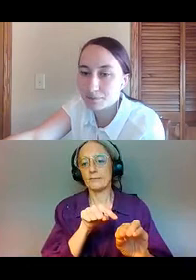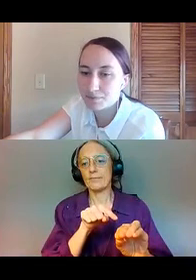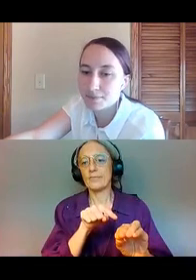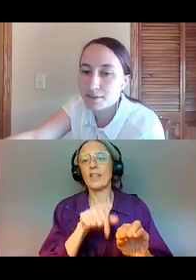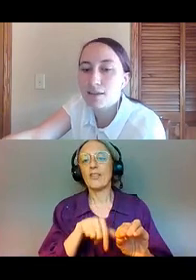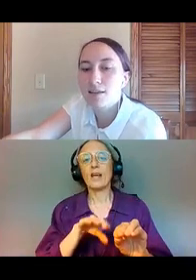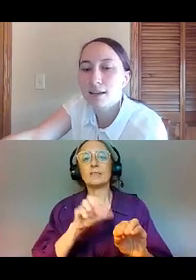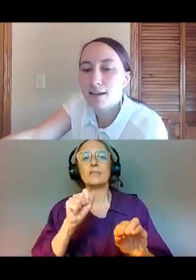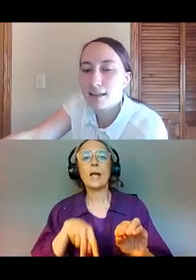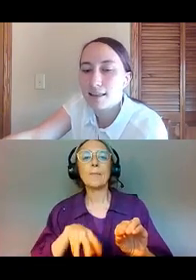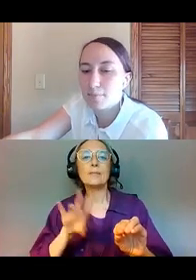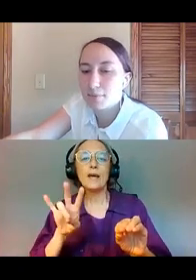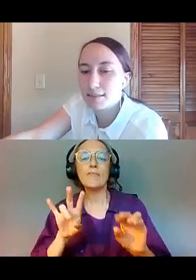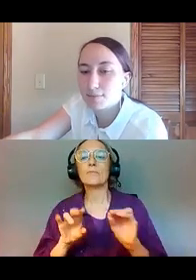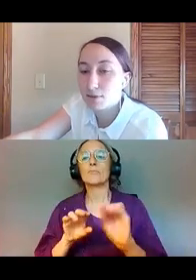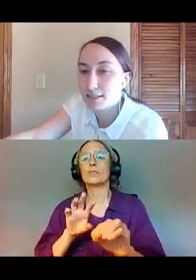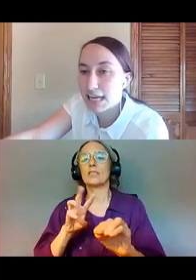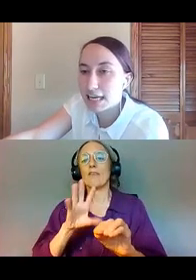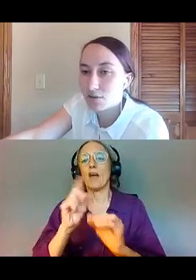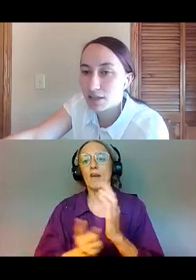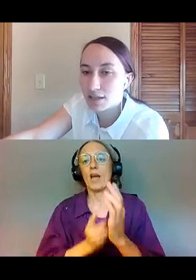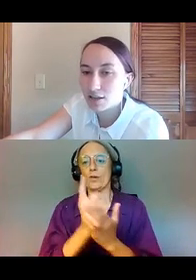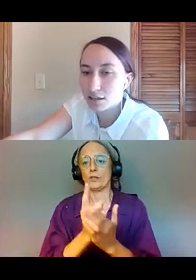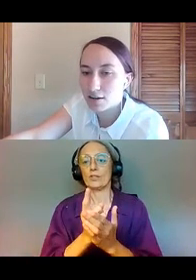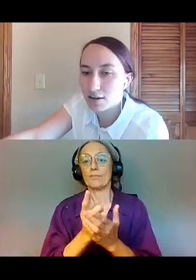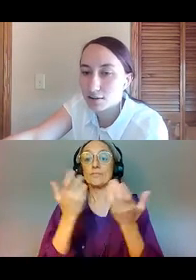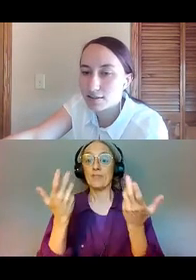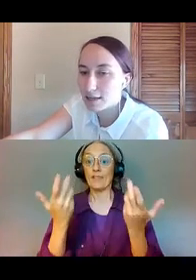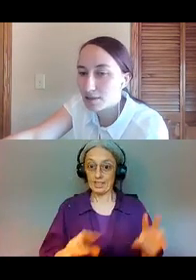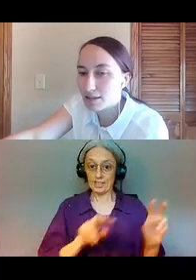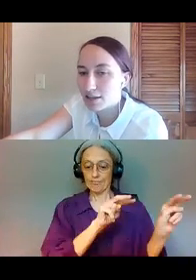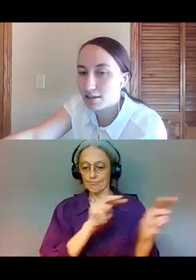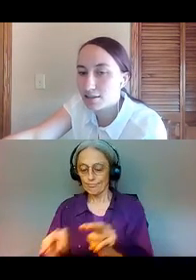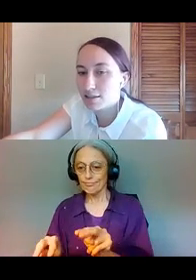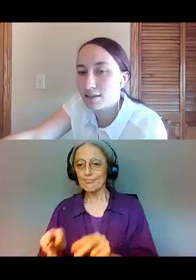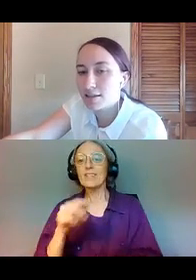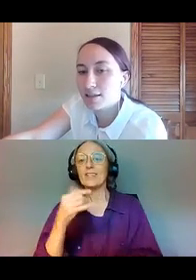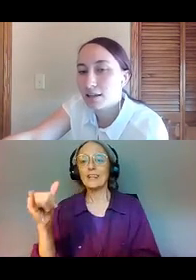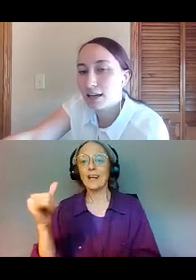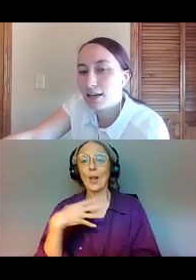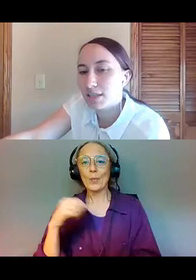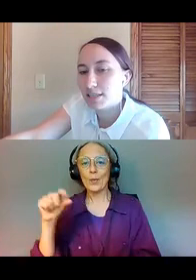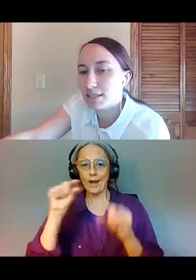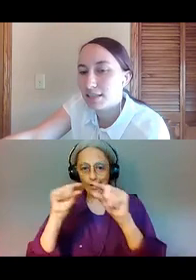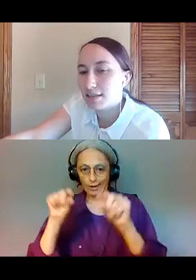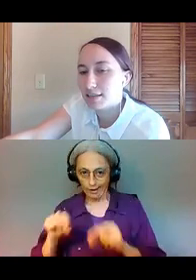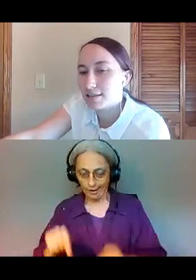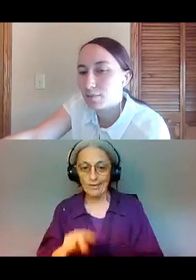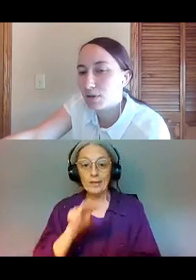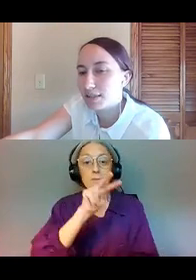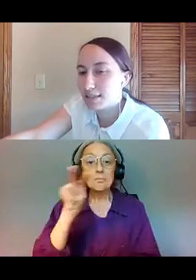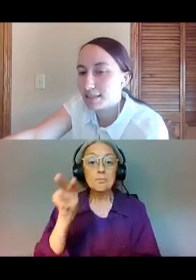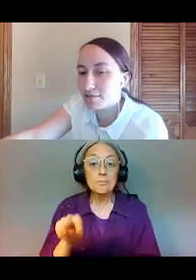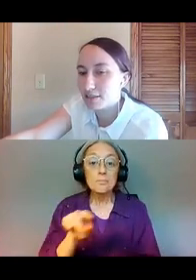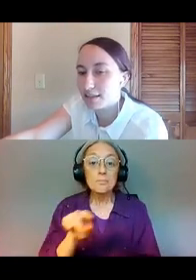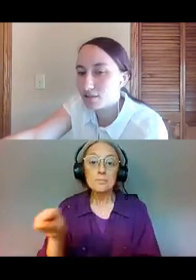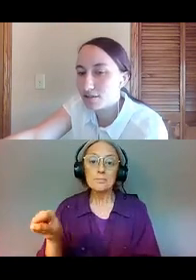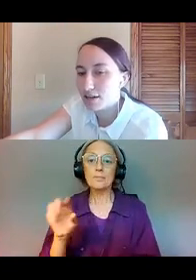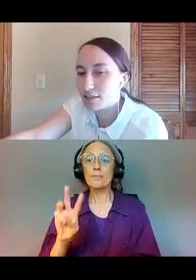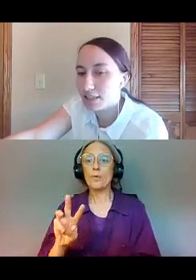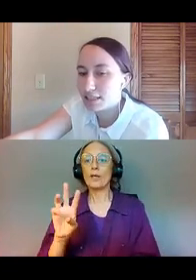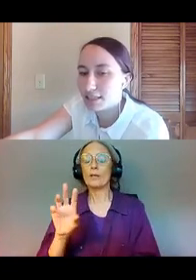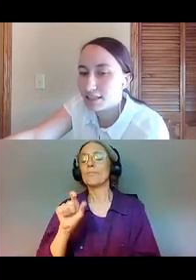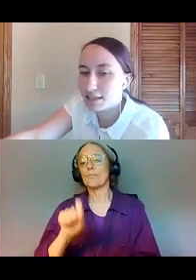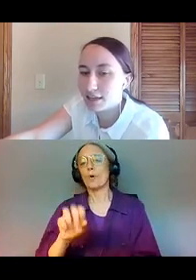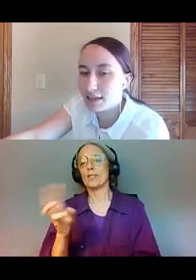7. And that means we are done, and we can look at our little table here, and we see there's 0.67